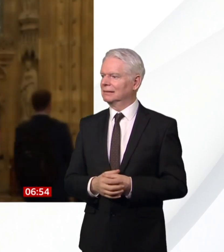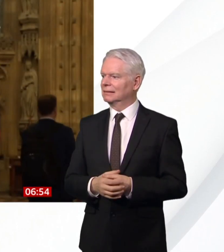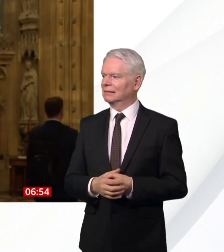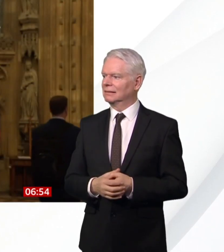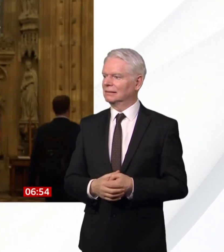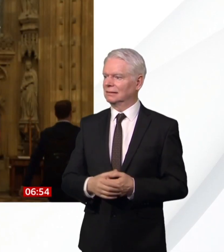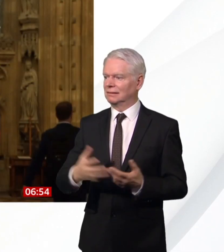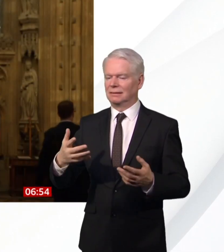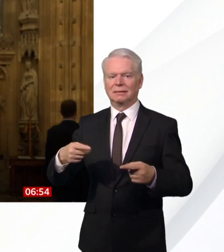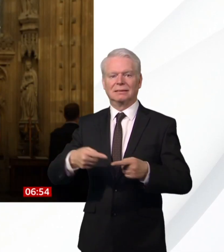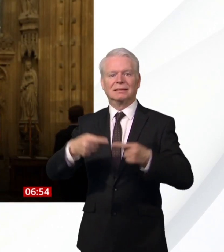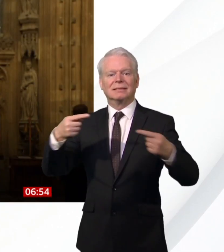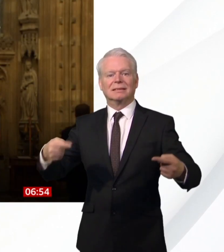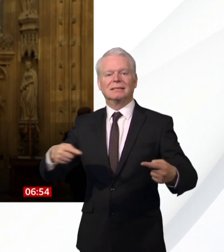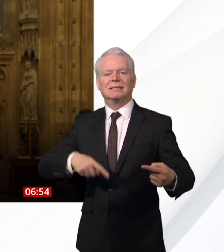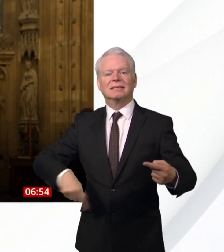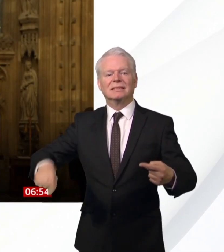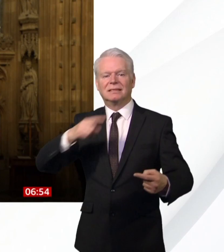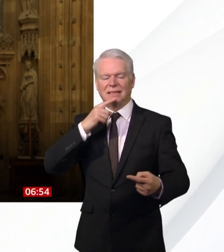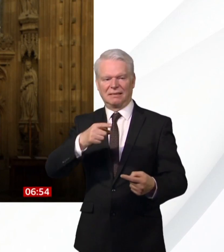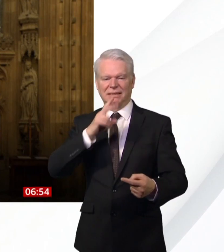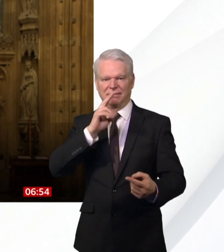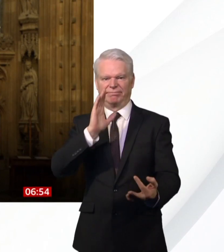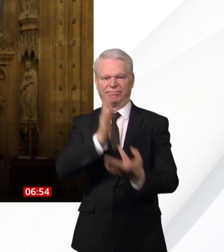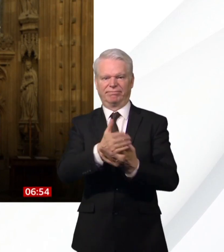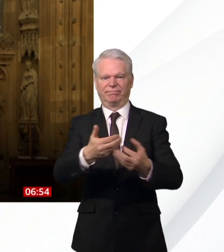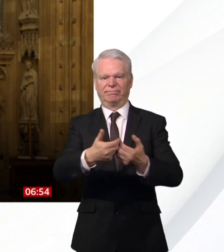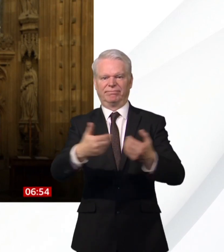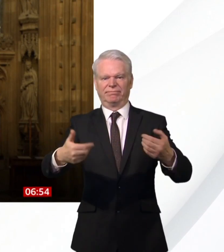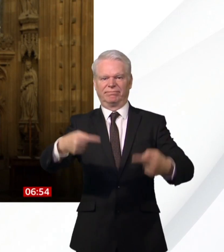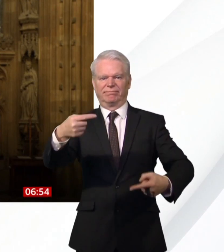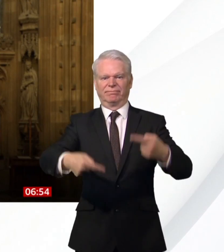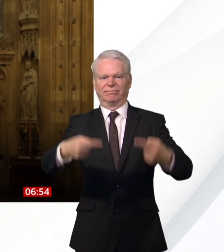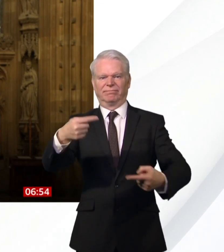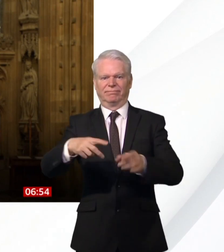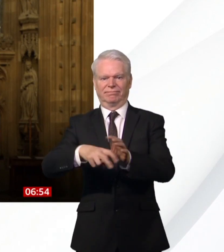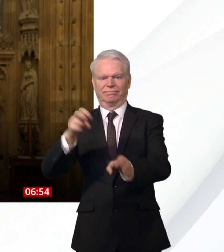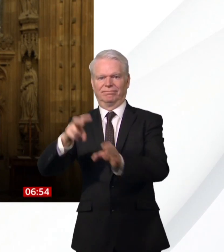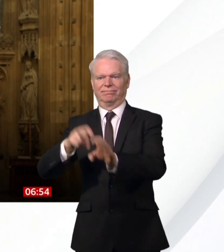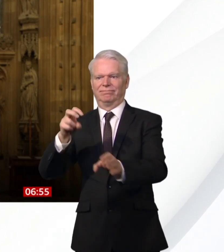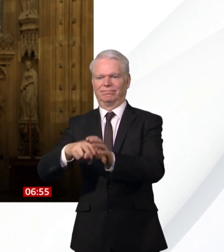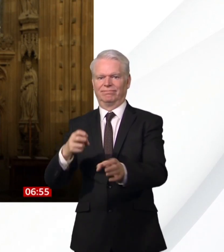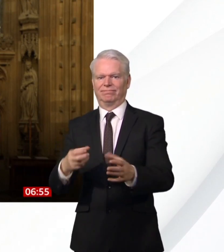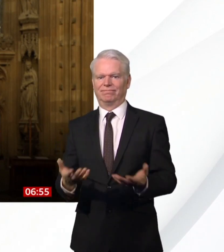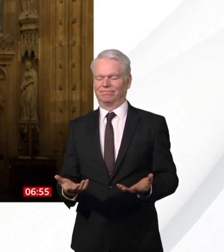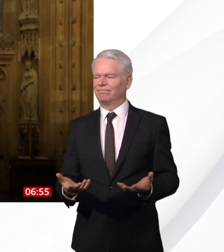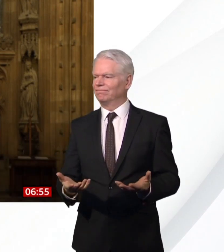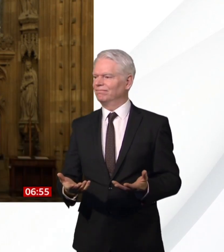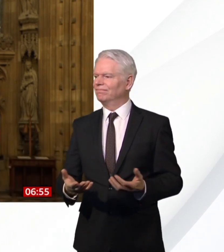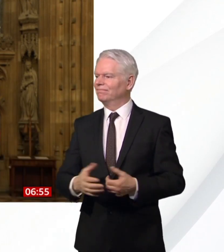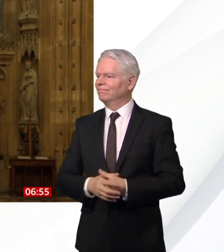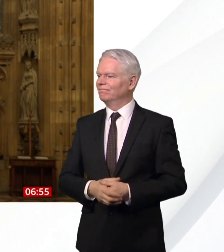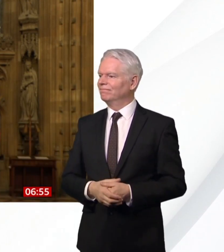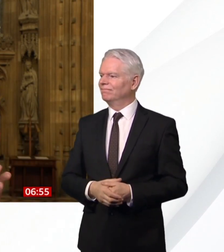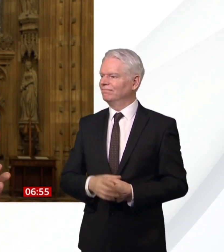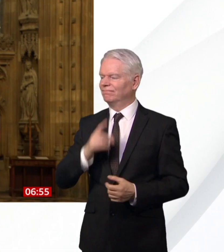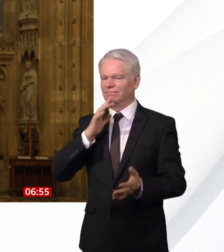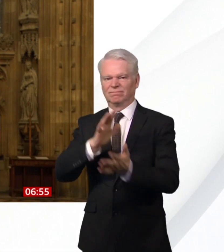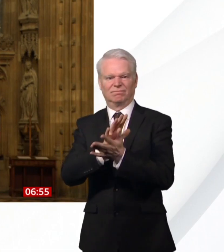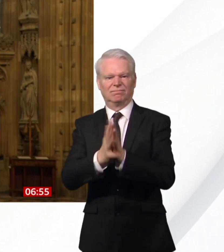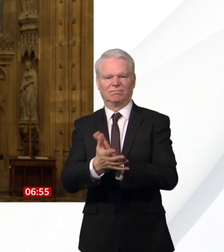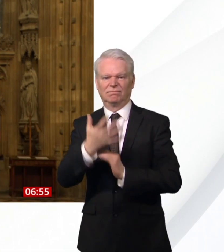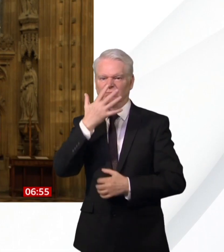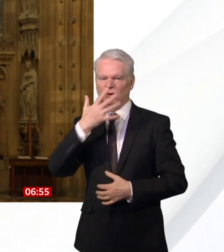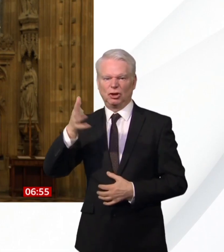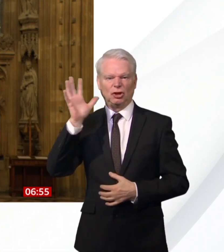voting for? I think it's a shambles and a disgrace. I think it is utterly appalling. So you seem quietly... I'm